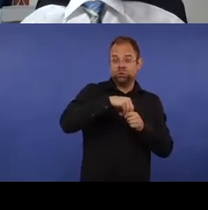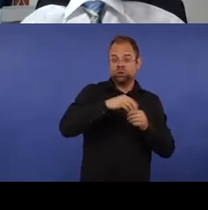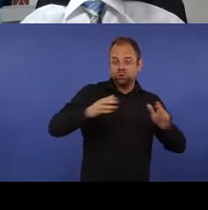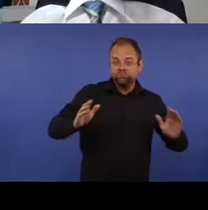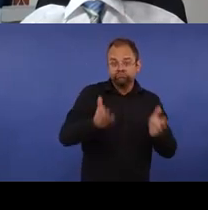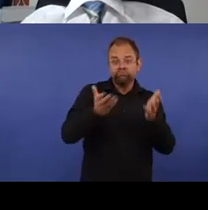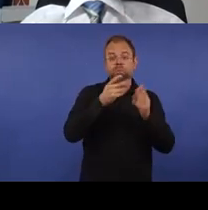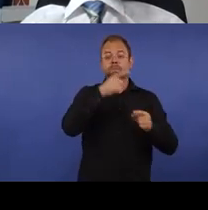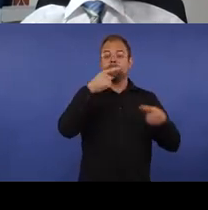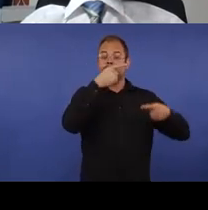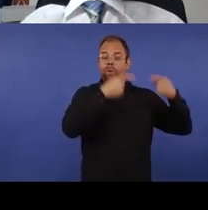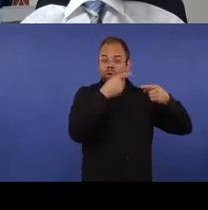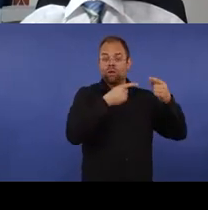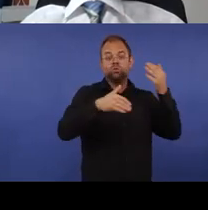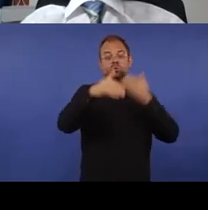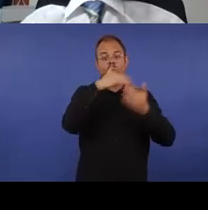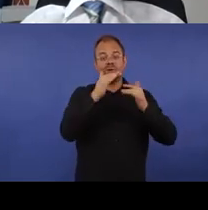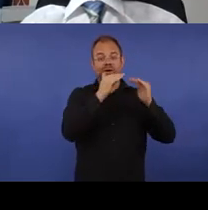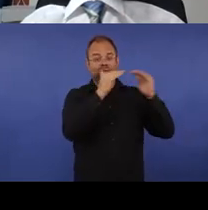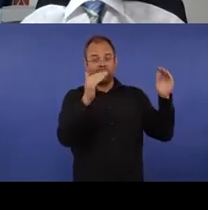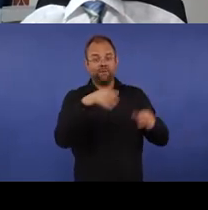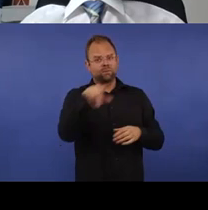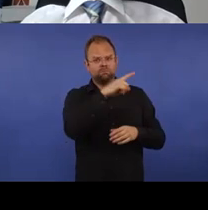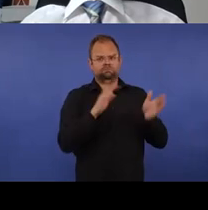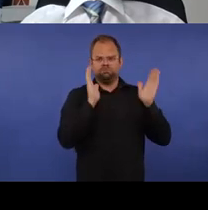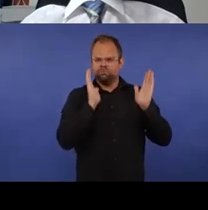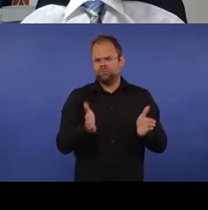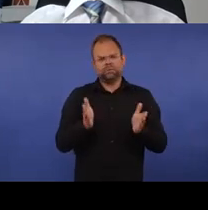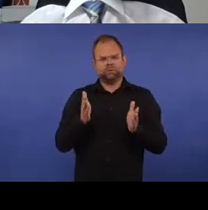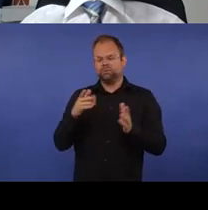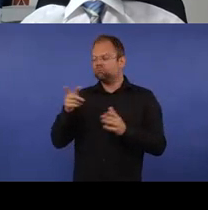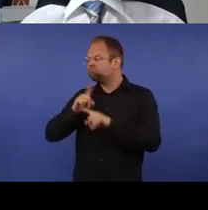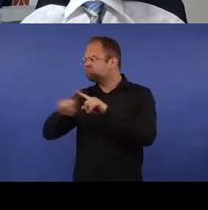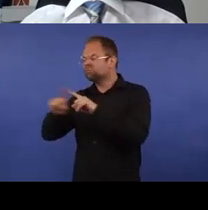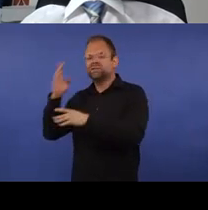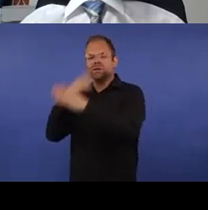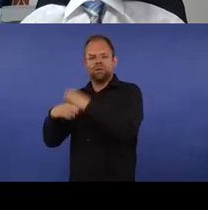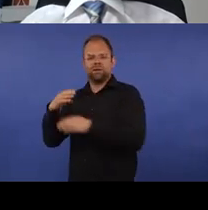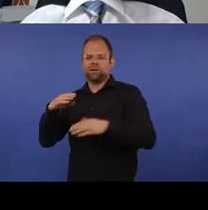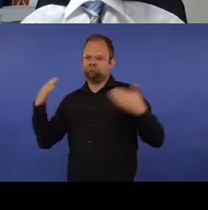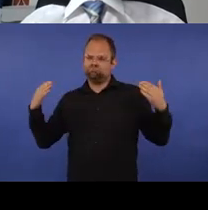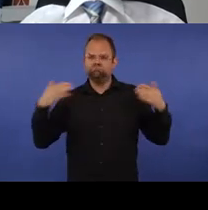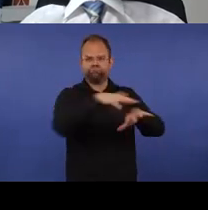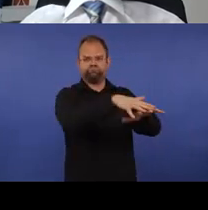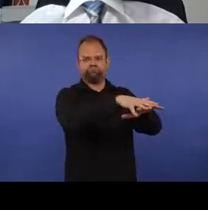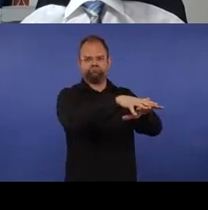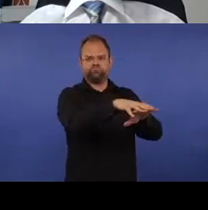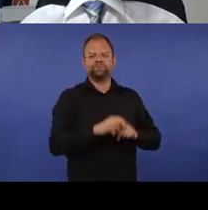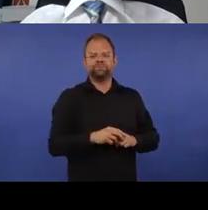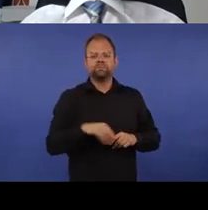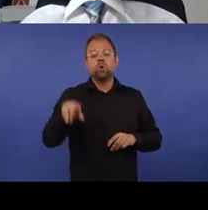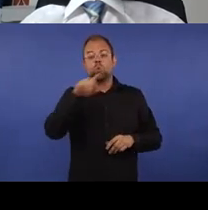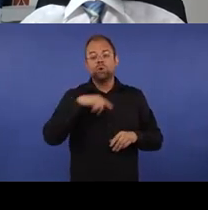that the process of recovery cannot be achieved without meaningful involvement of persons with